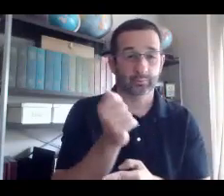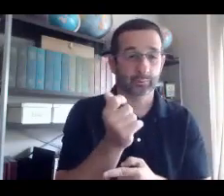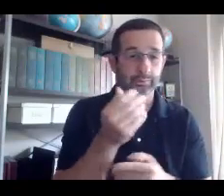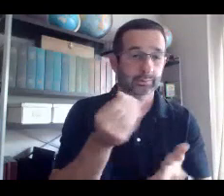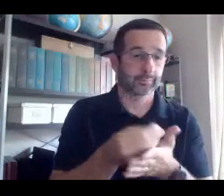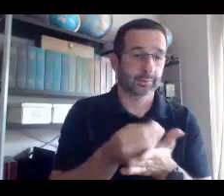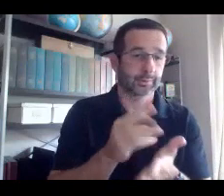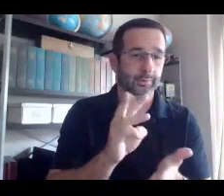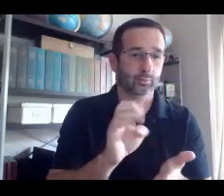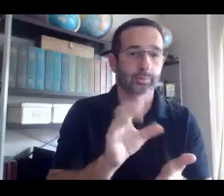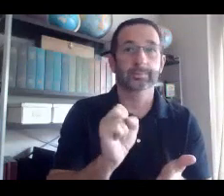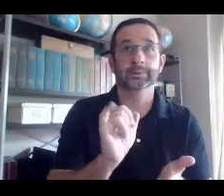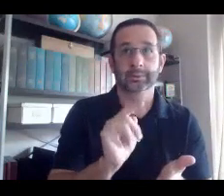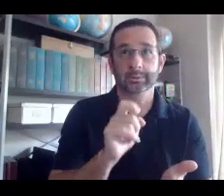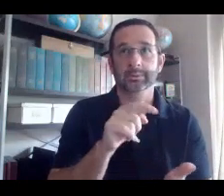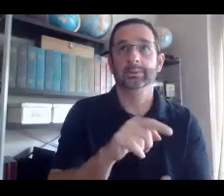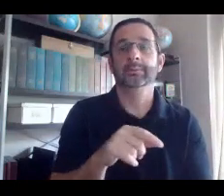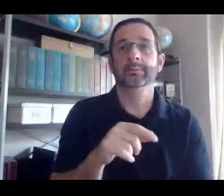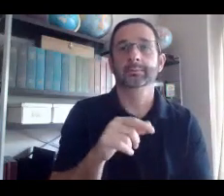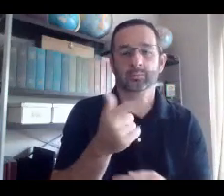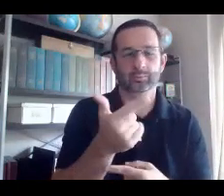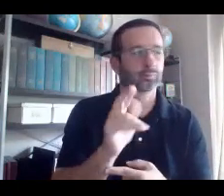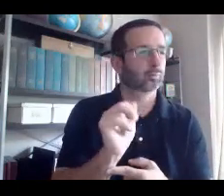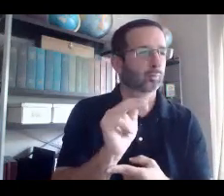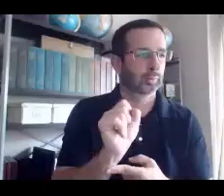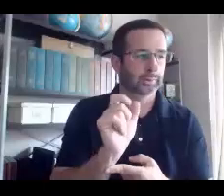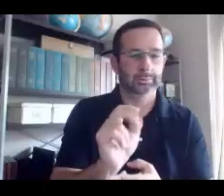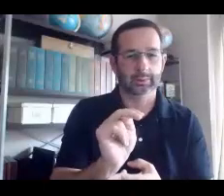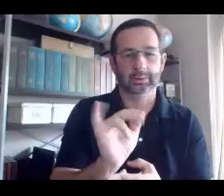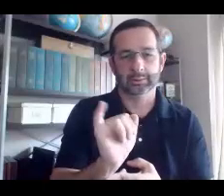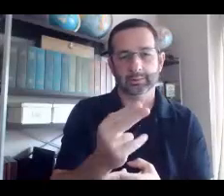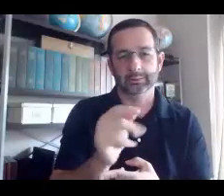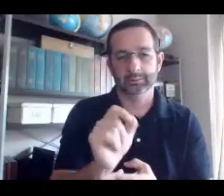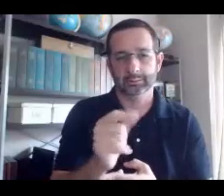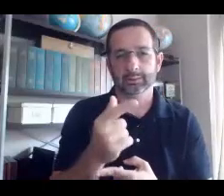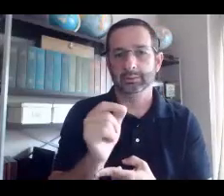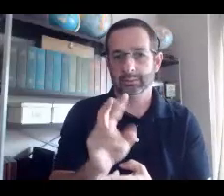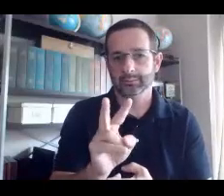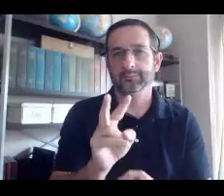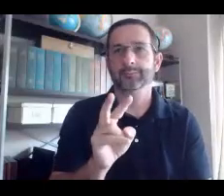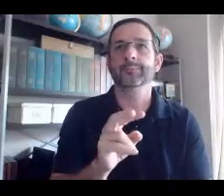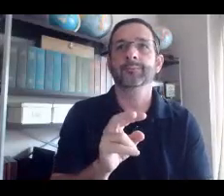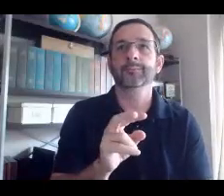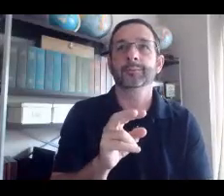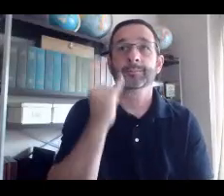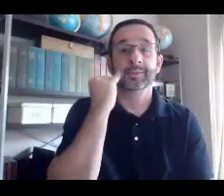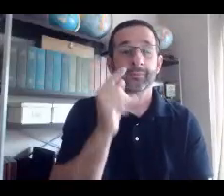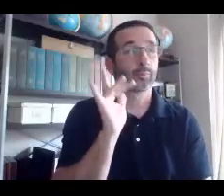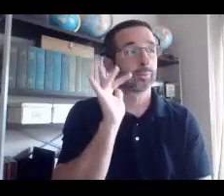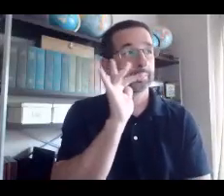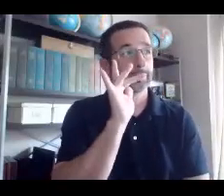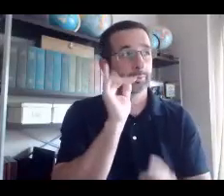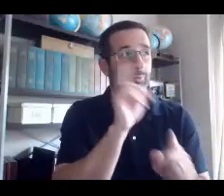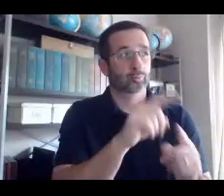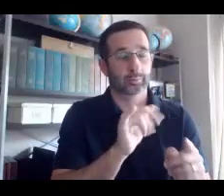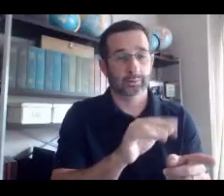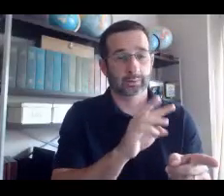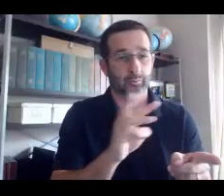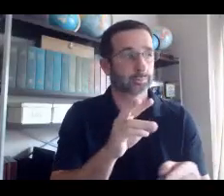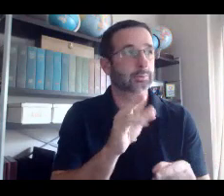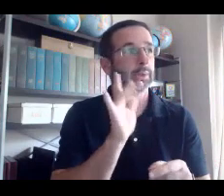the grants and funding. So NIH grants and funding is where now you will find us. So if you go to